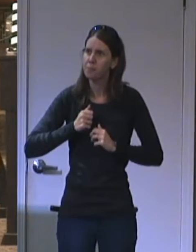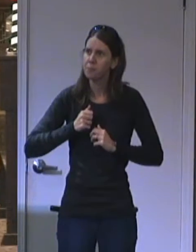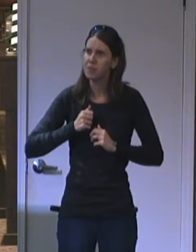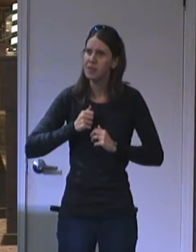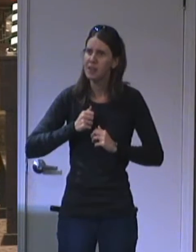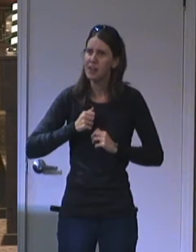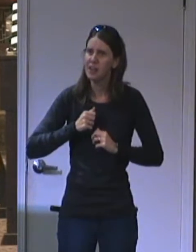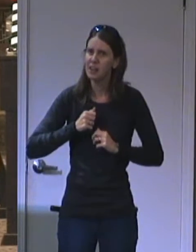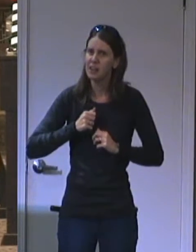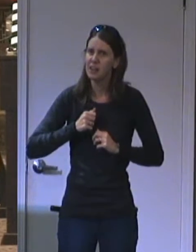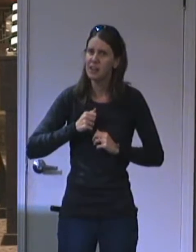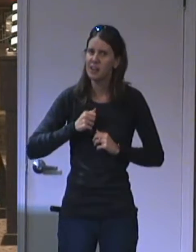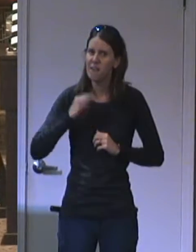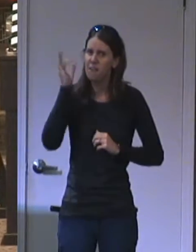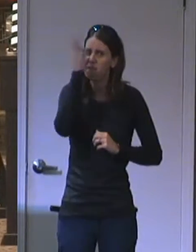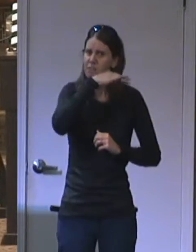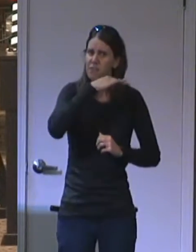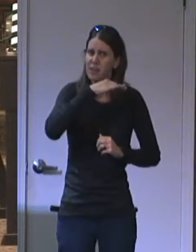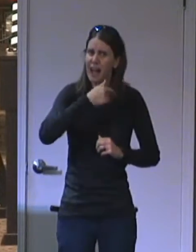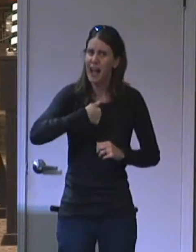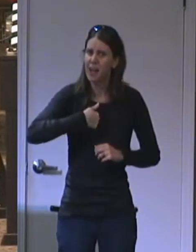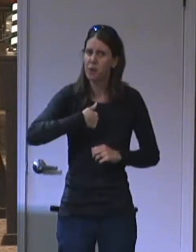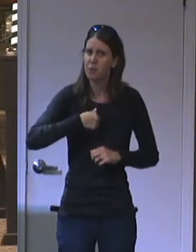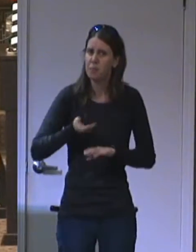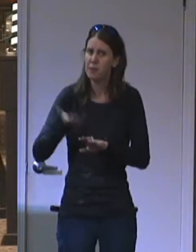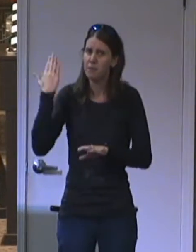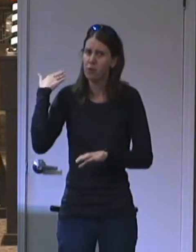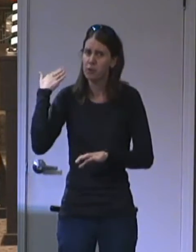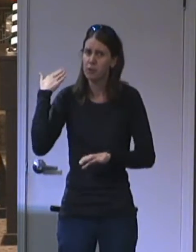how deceived I was.